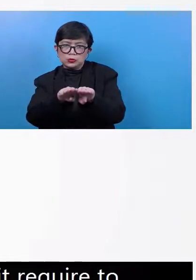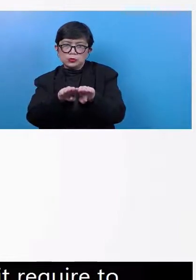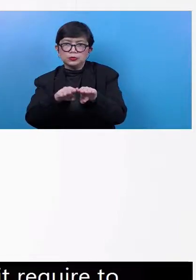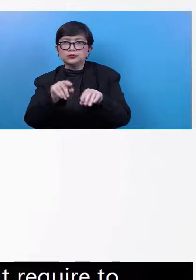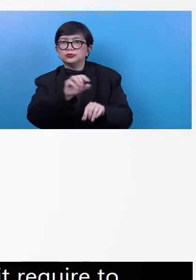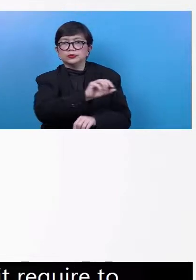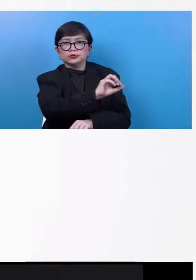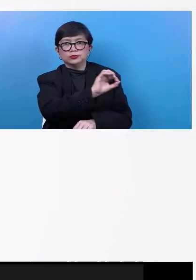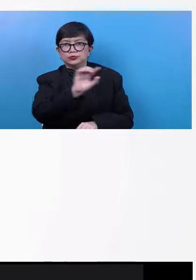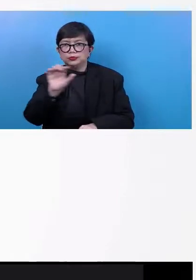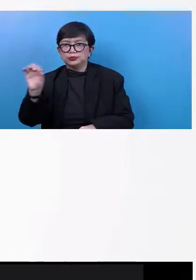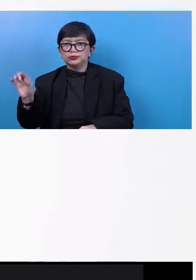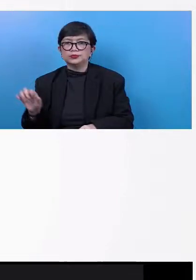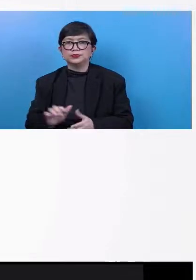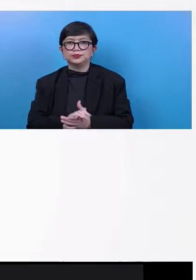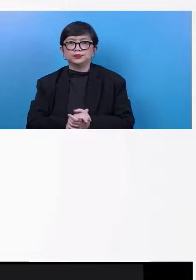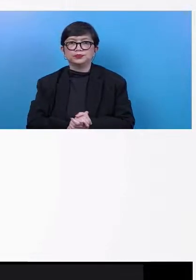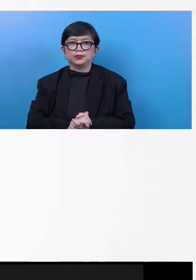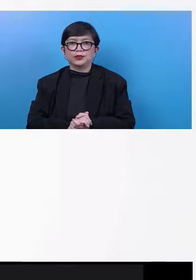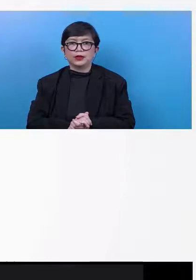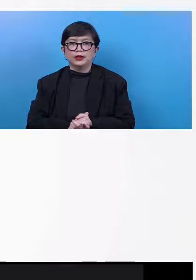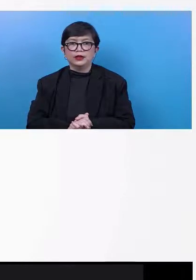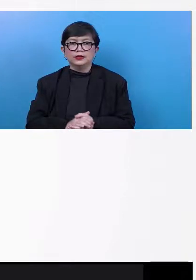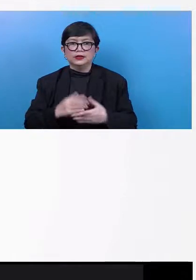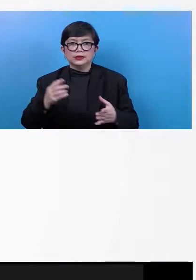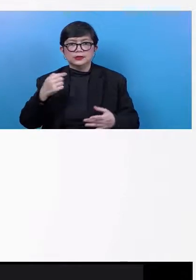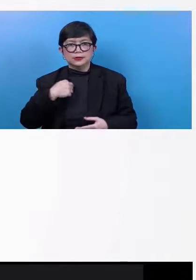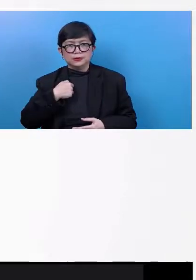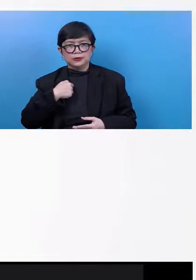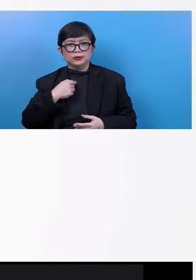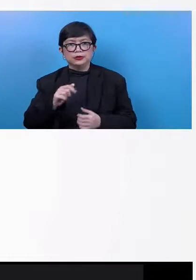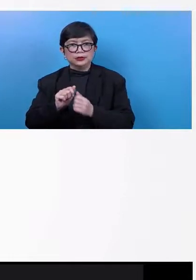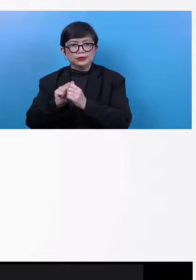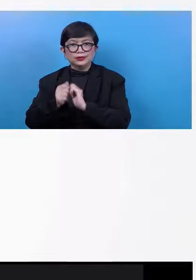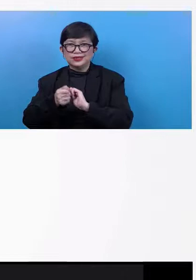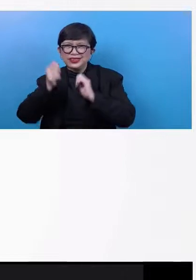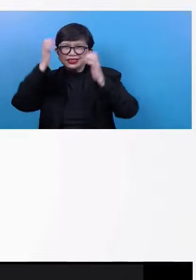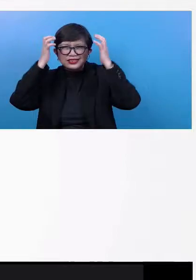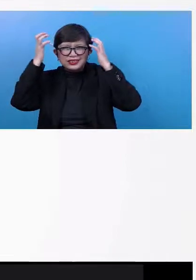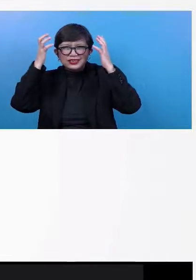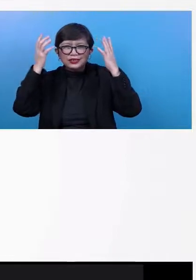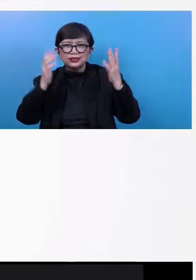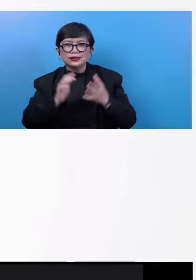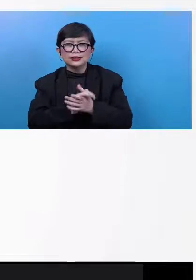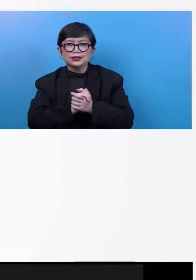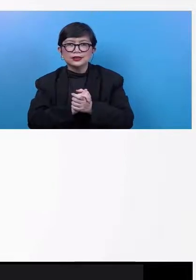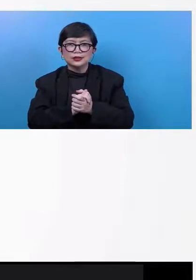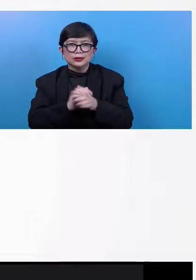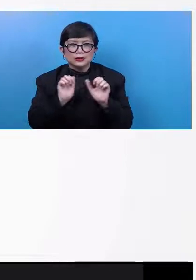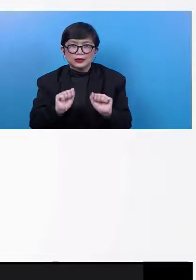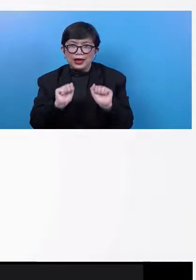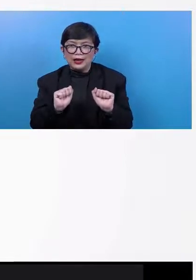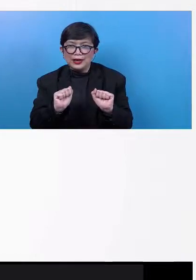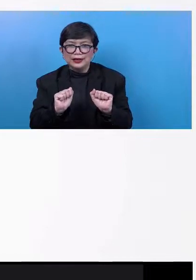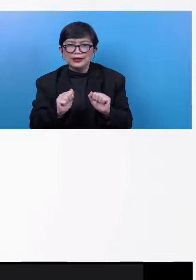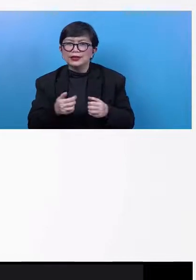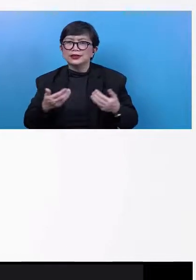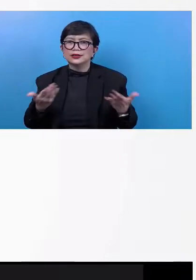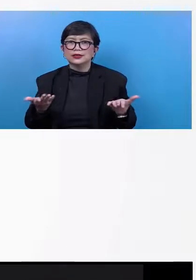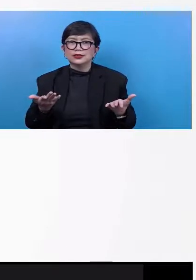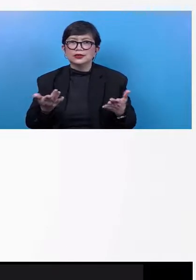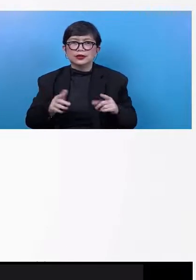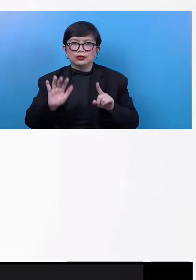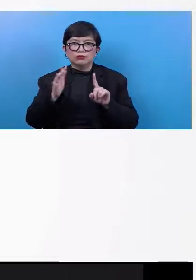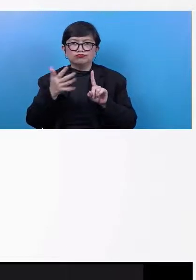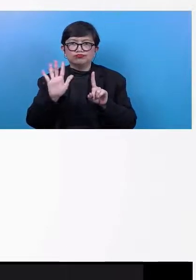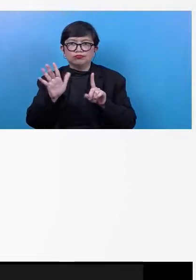So unfortunately, from a stress testing perspective, while resilience has evolved quite a bit over the past 10 to 15 years as